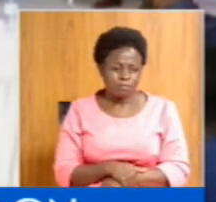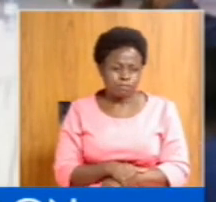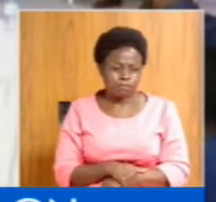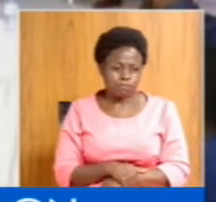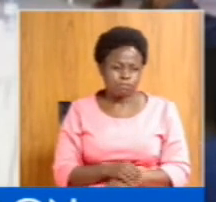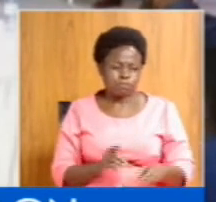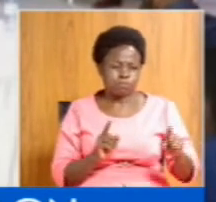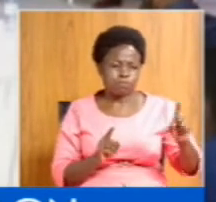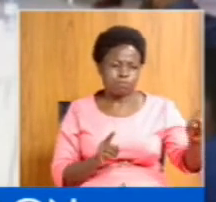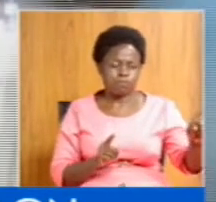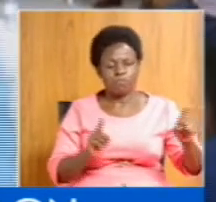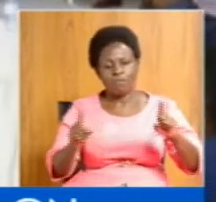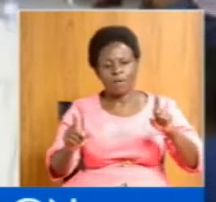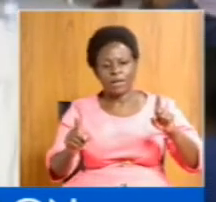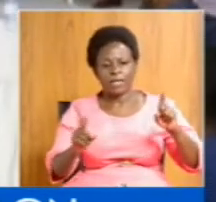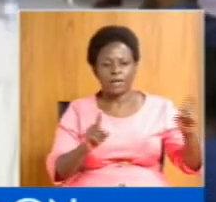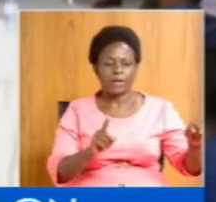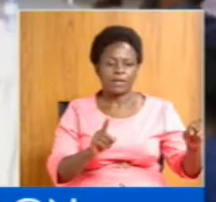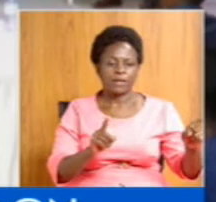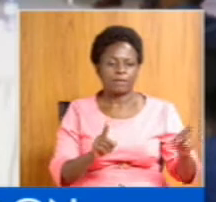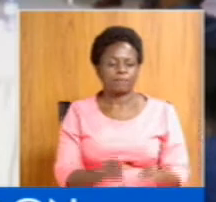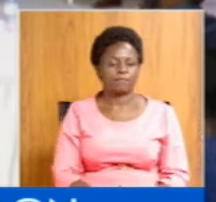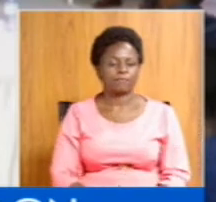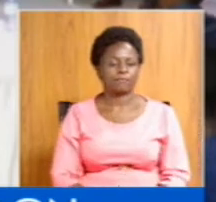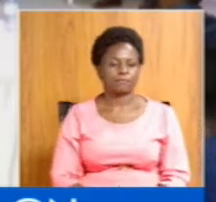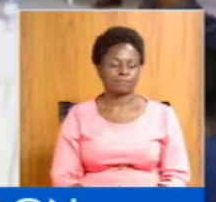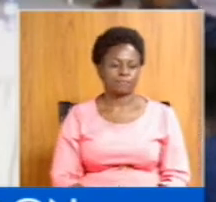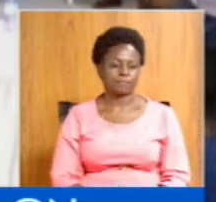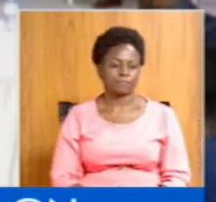we have a hand here and then in the front row